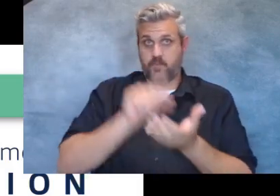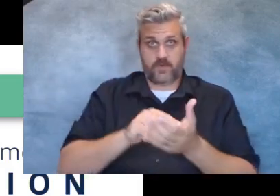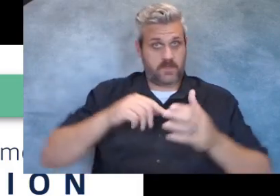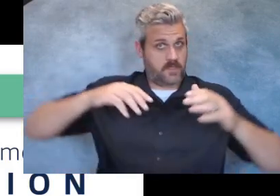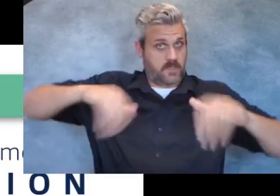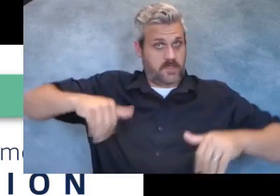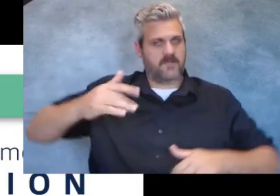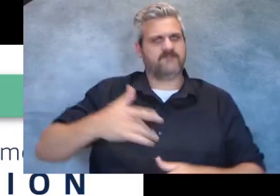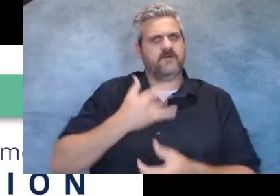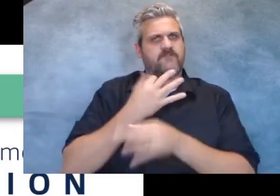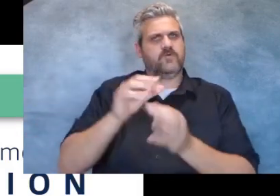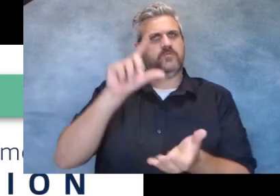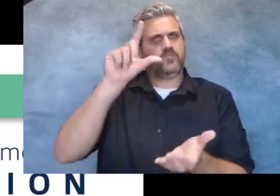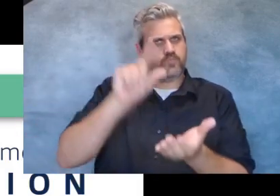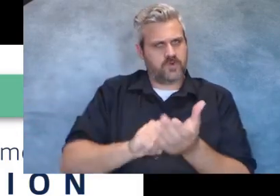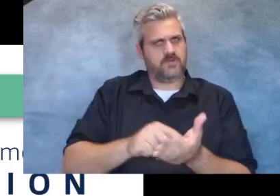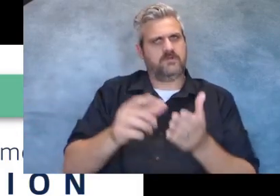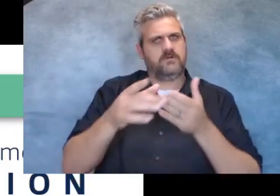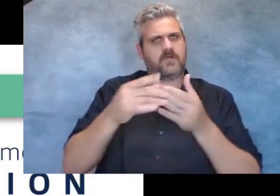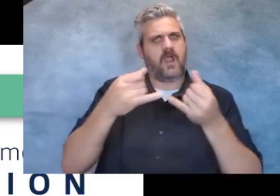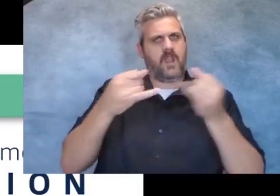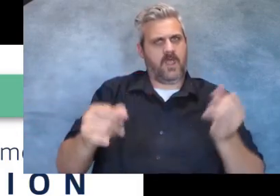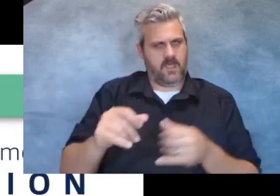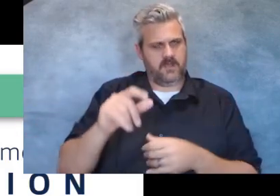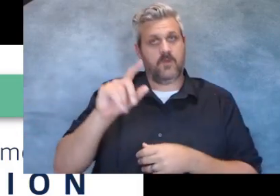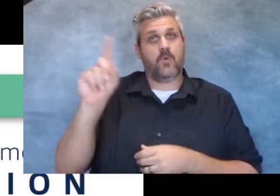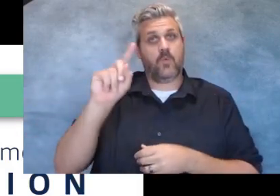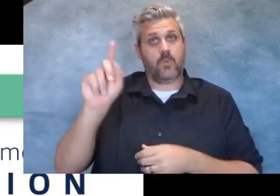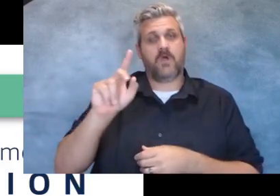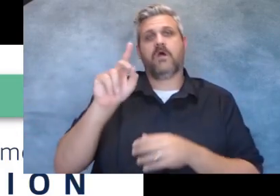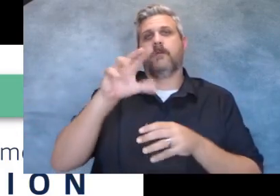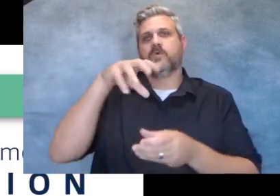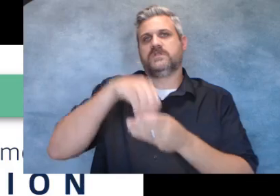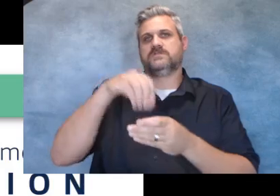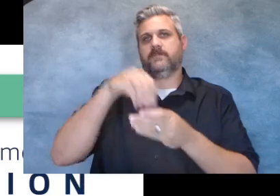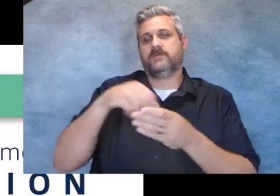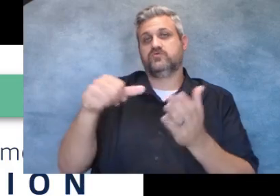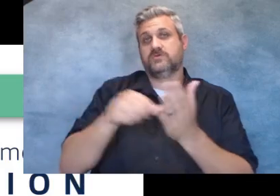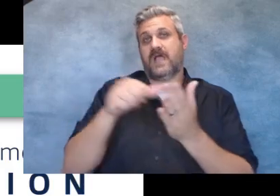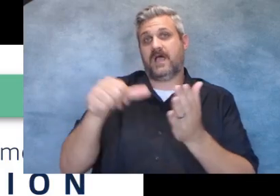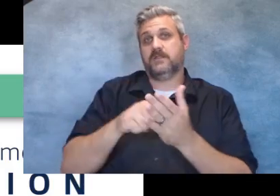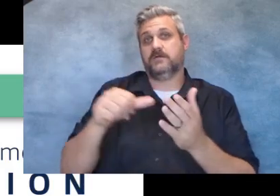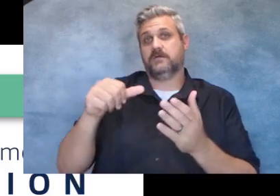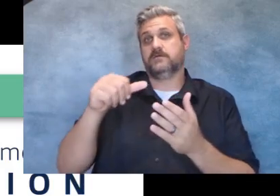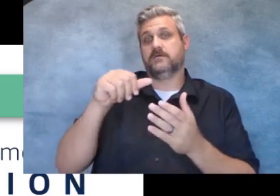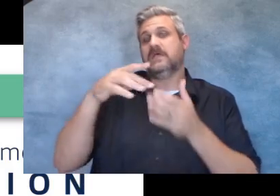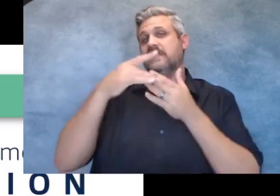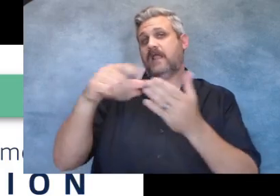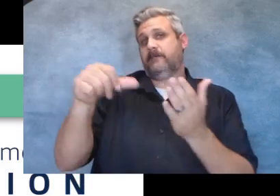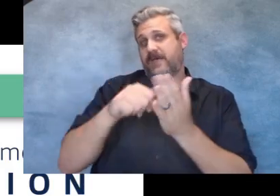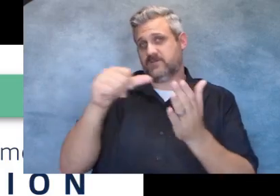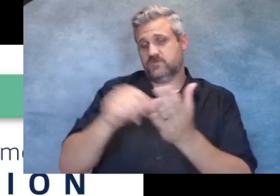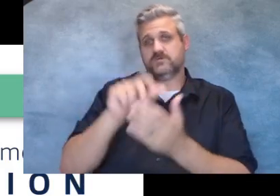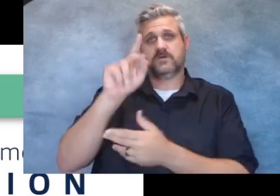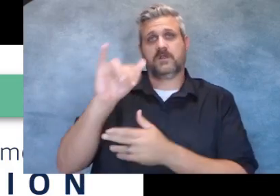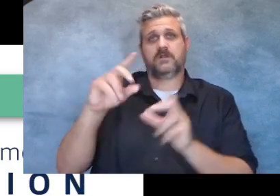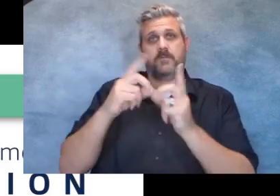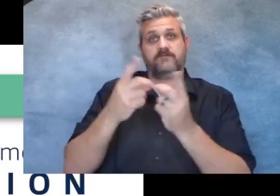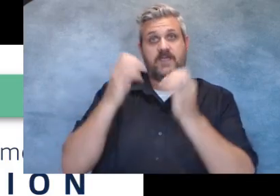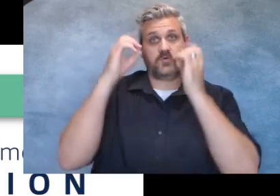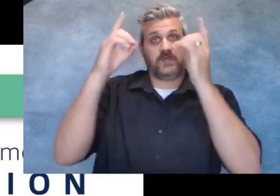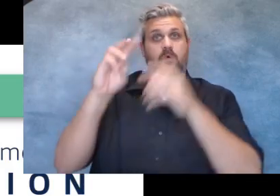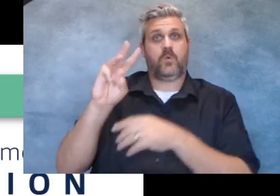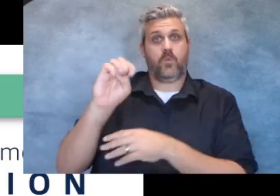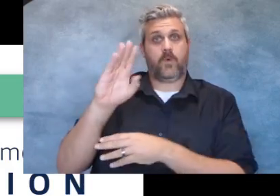out a copy of the participation guidelines provided on the participation guidance page of the Kentucky Department of Education website